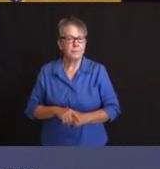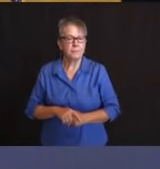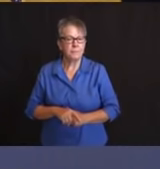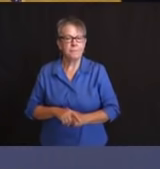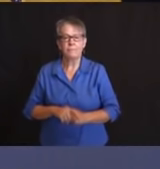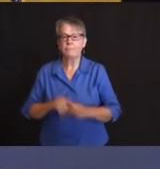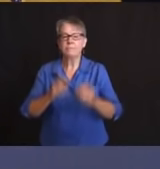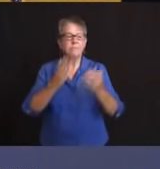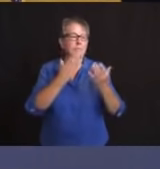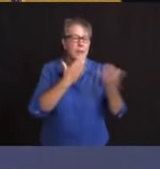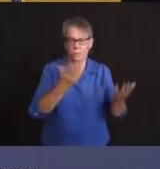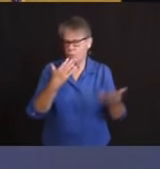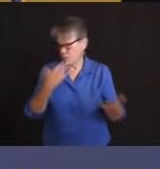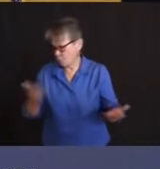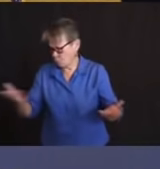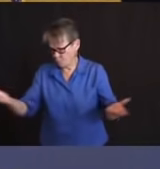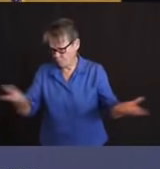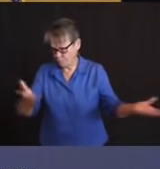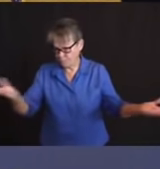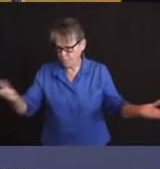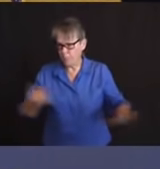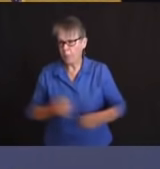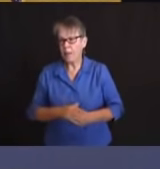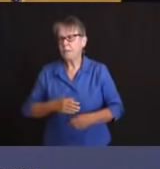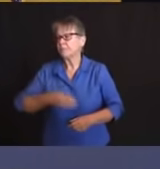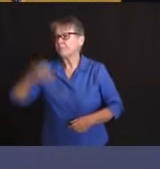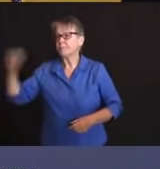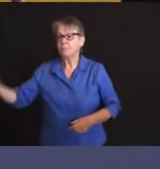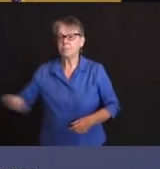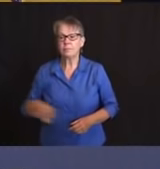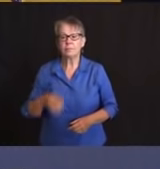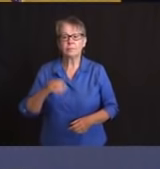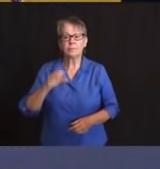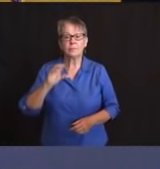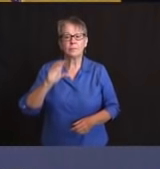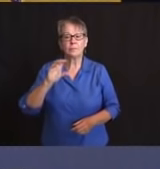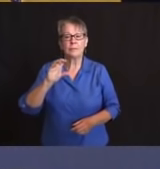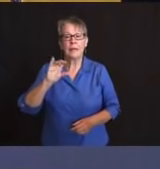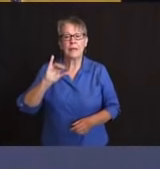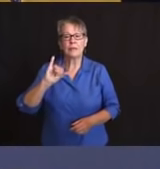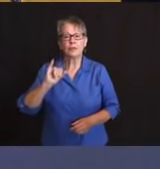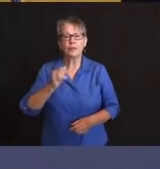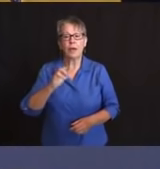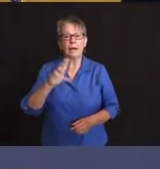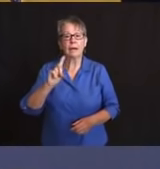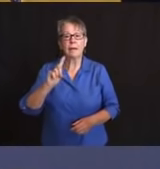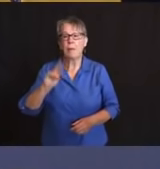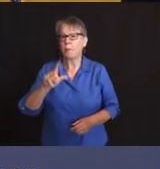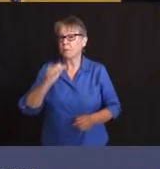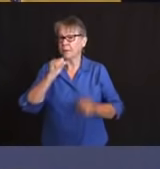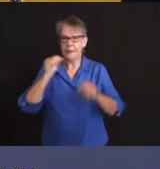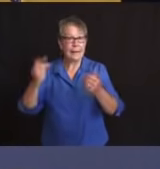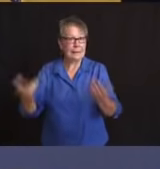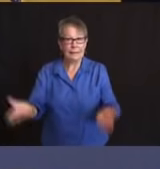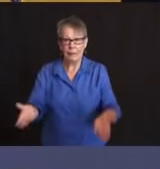Pat, I noticed Jared Maples is not here, so I assume you've already sent out an APB to make sure that he's okay.